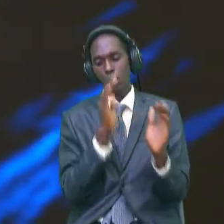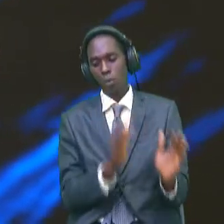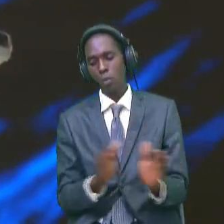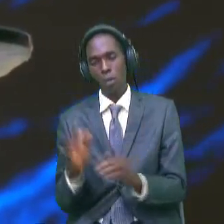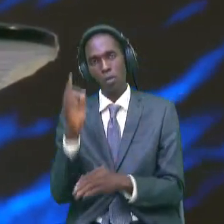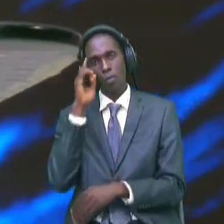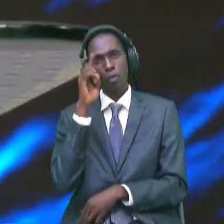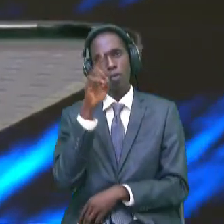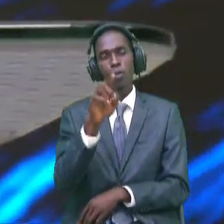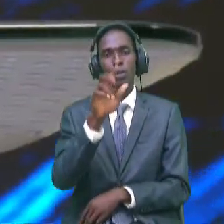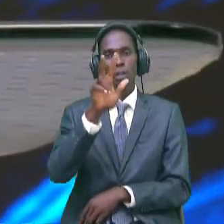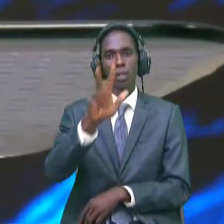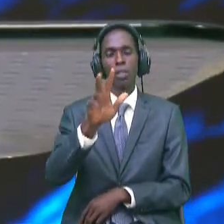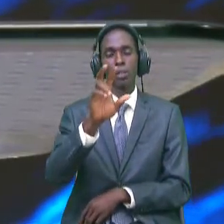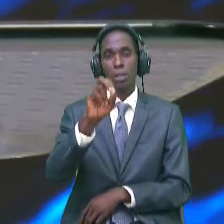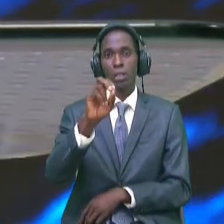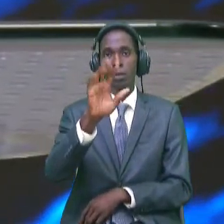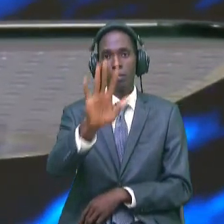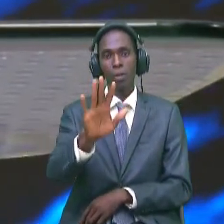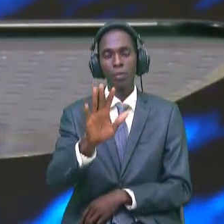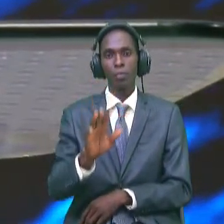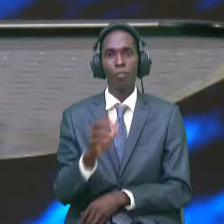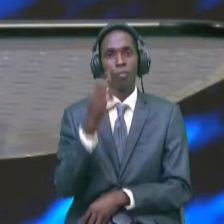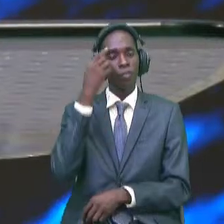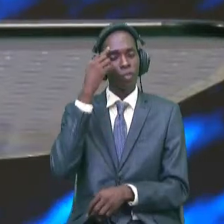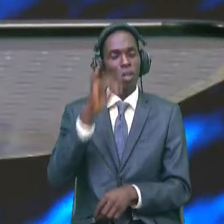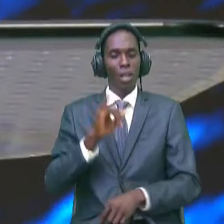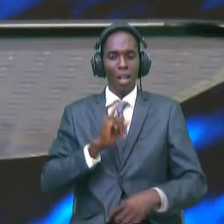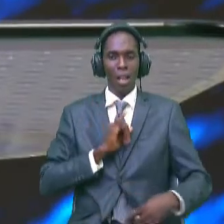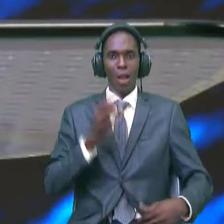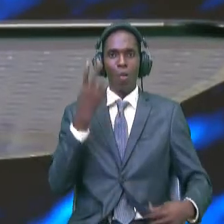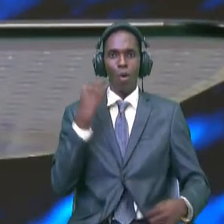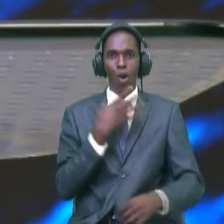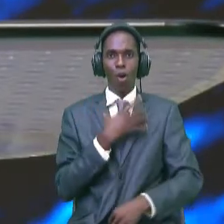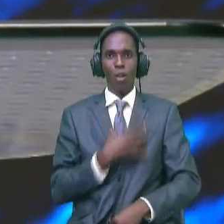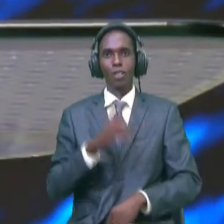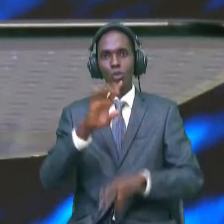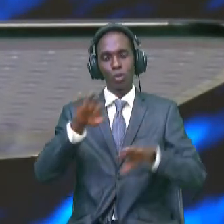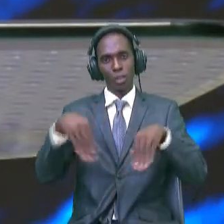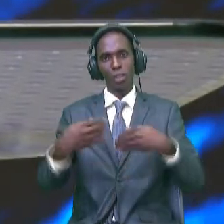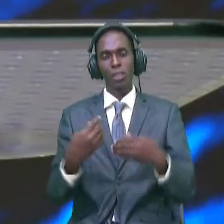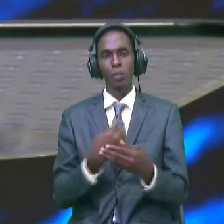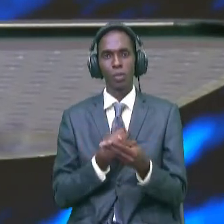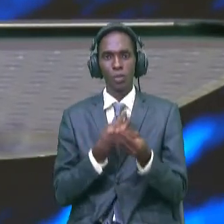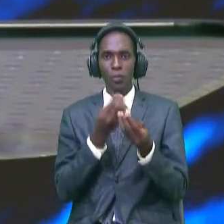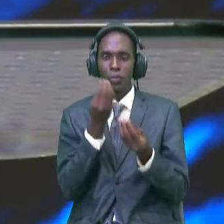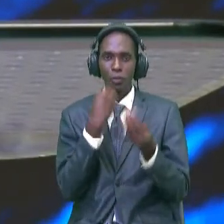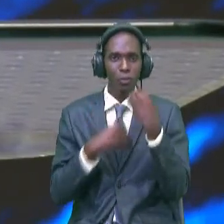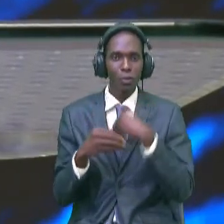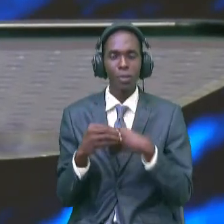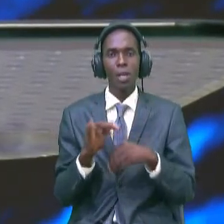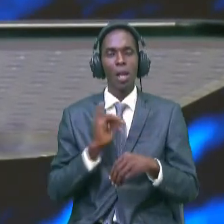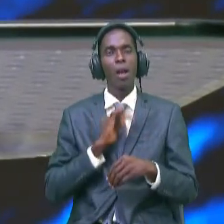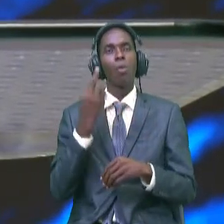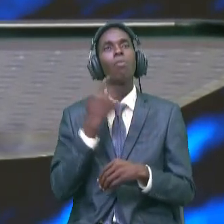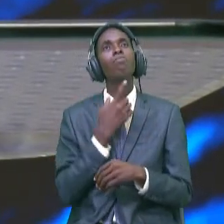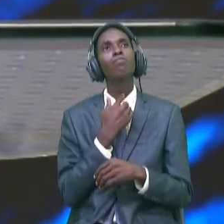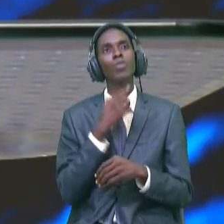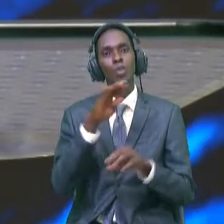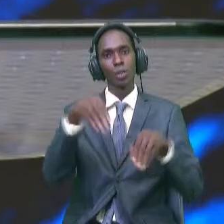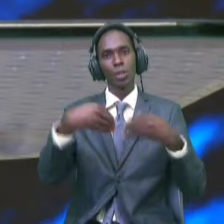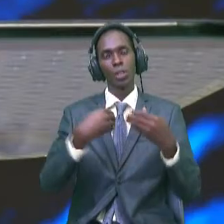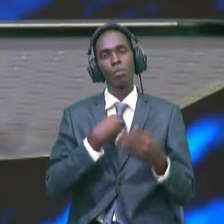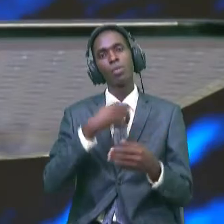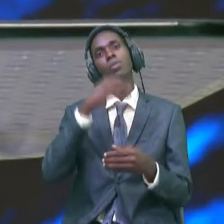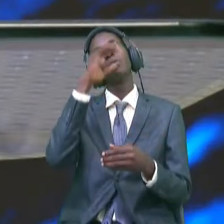verse 35, for I was an hungered, and ye gave me meat. I was thirsty, and ye gave me